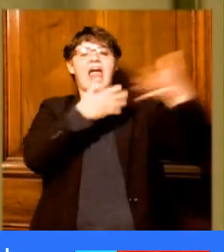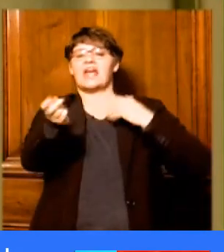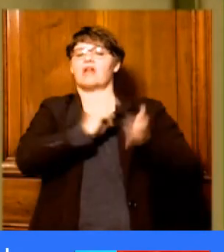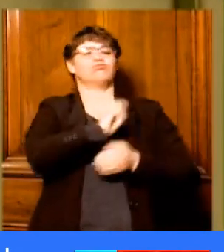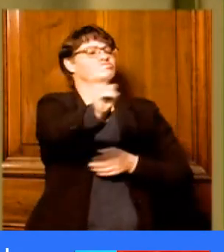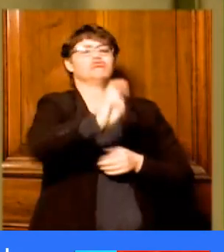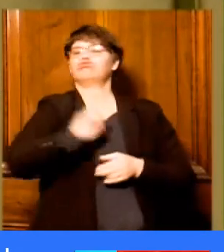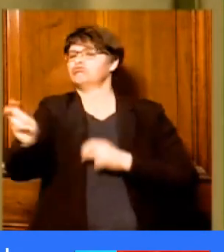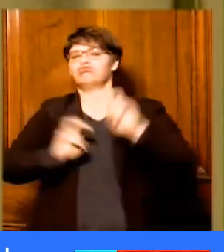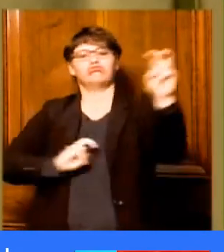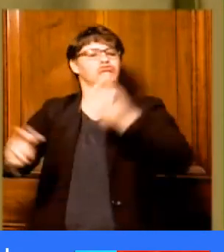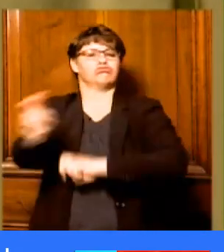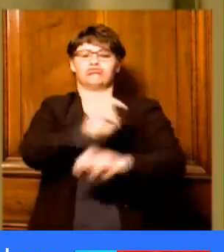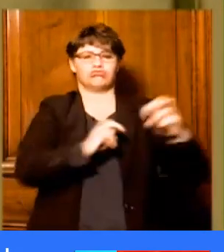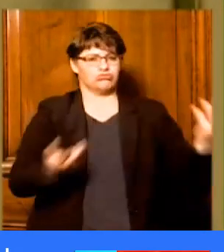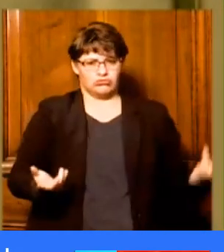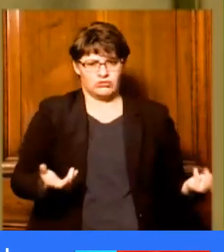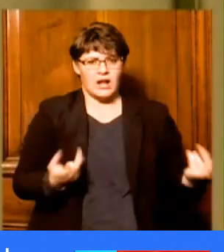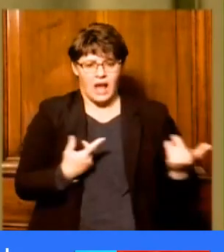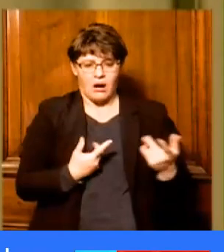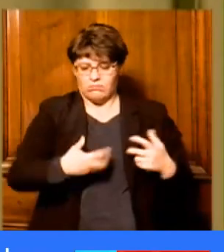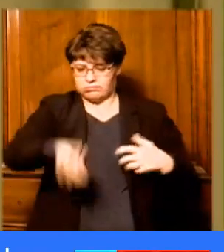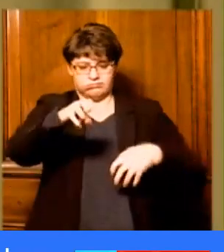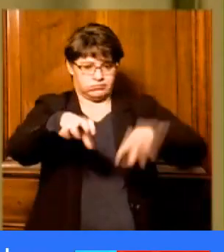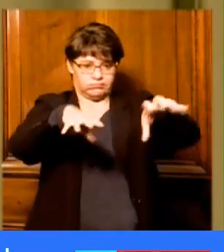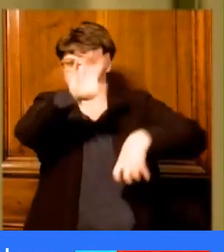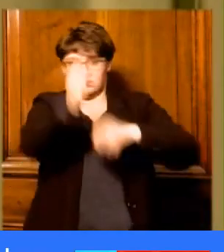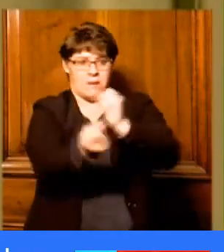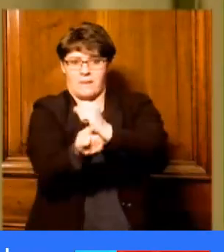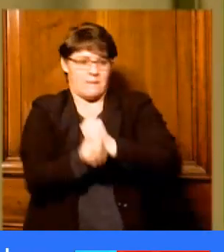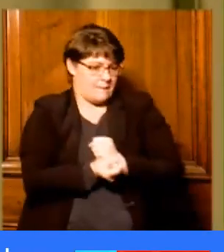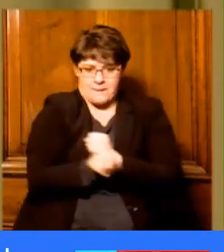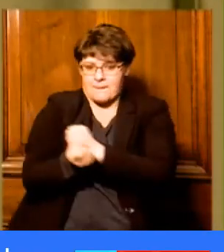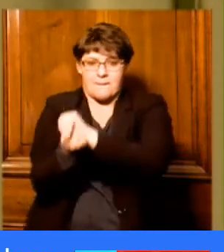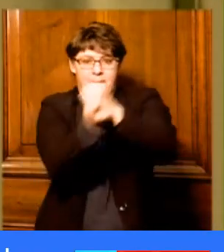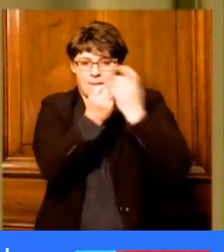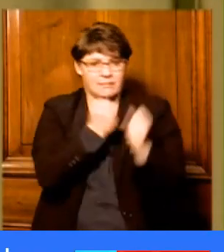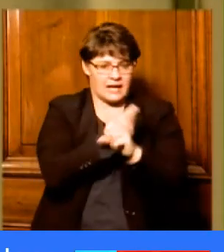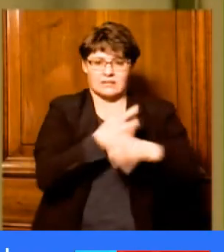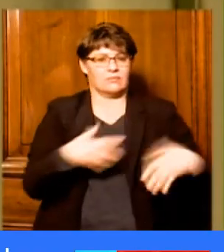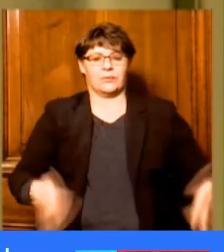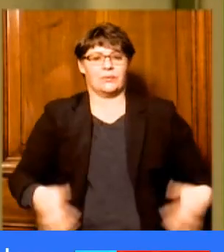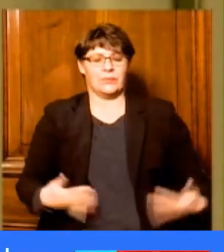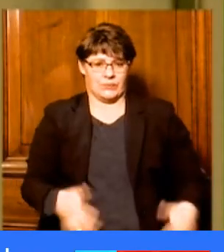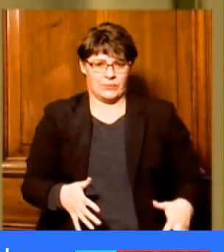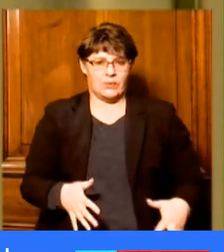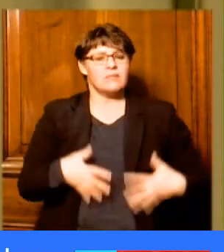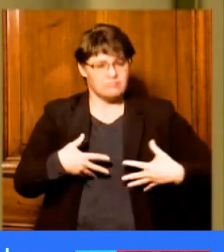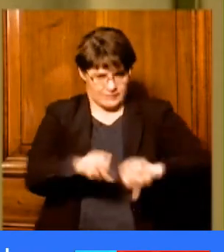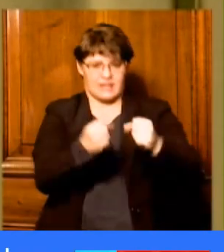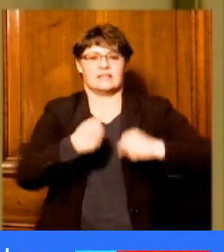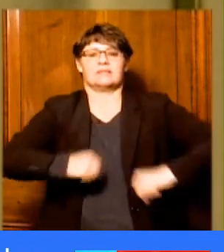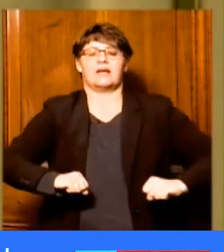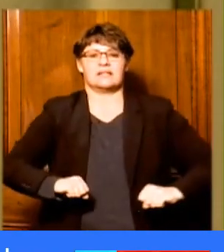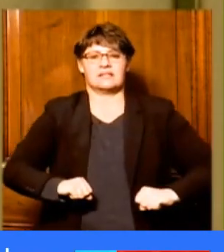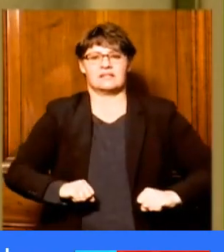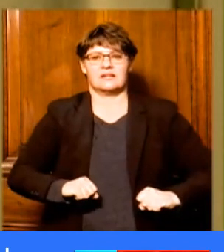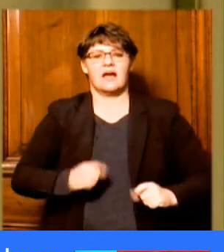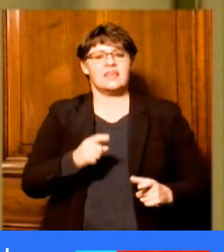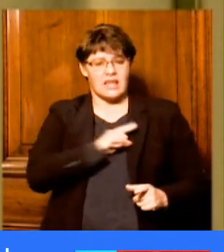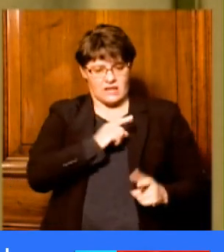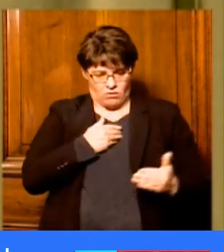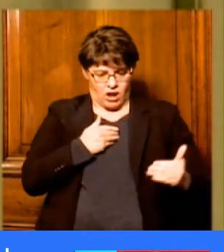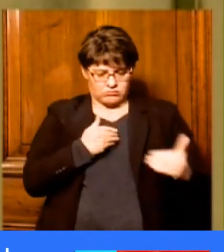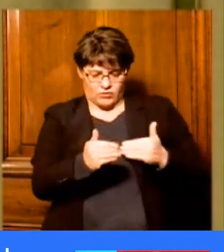had mushrooming of these bodies and taxi people who were basically taking up the space, which now was